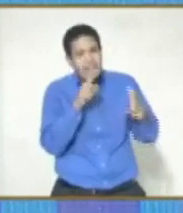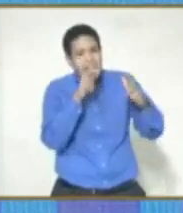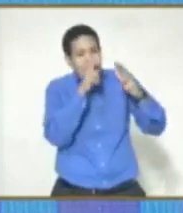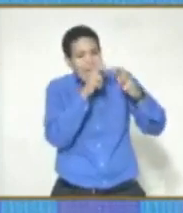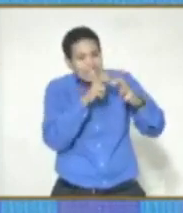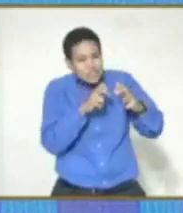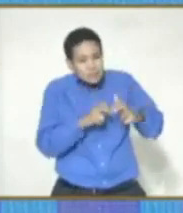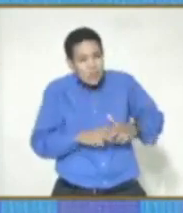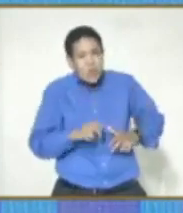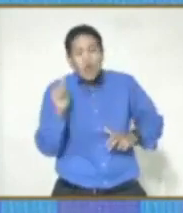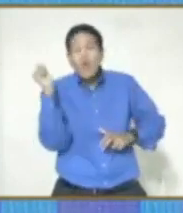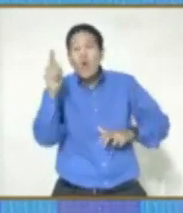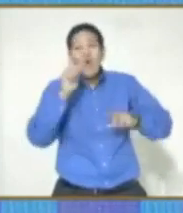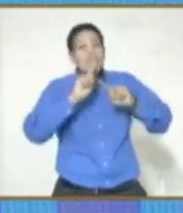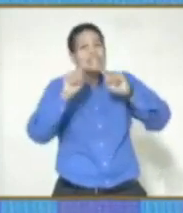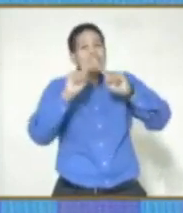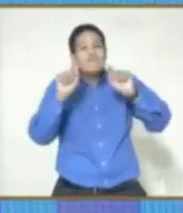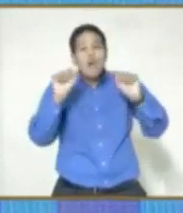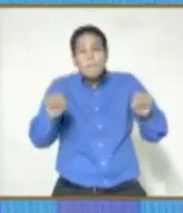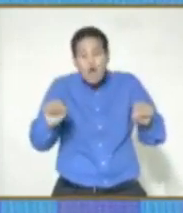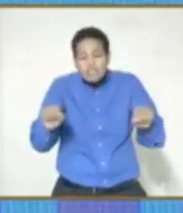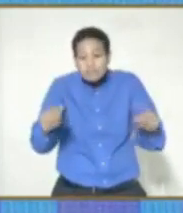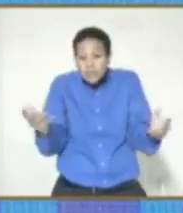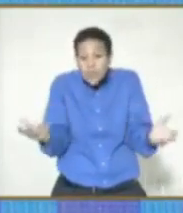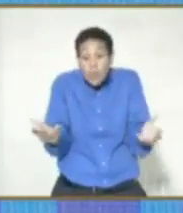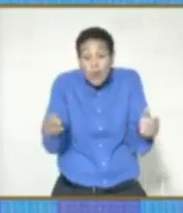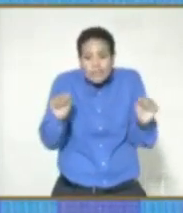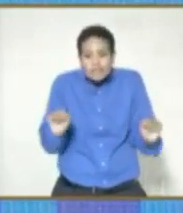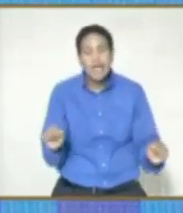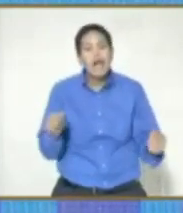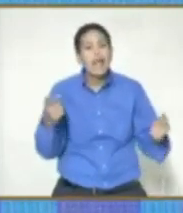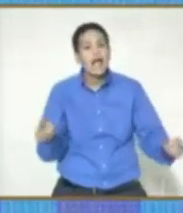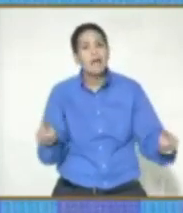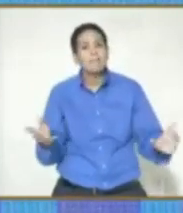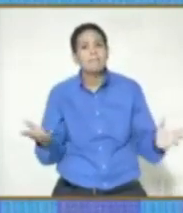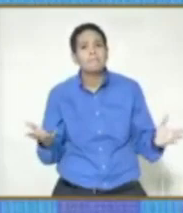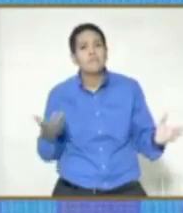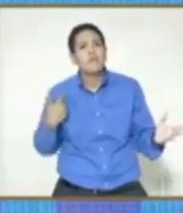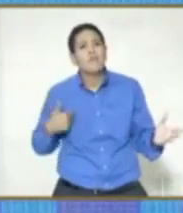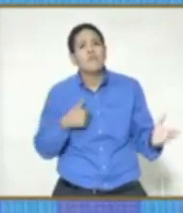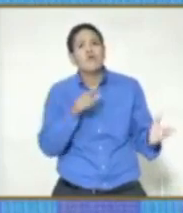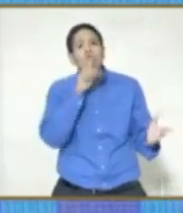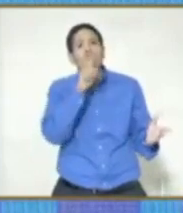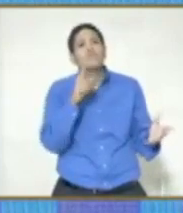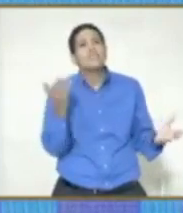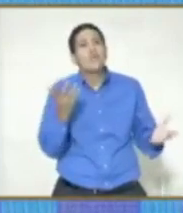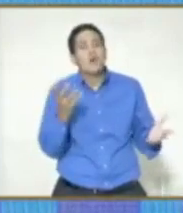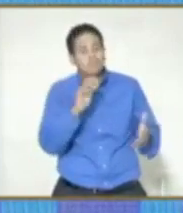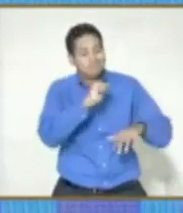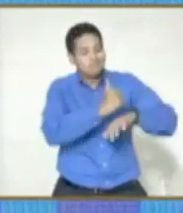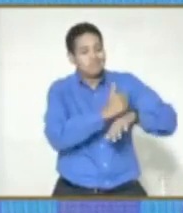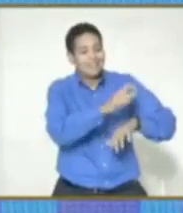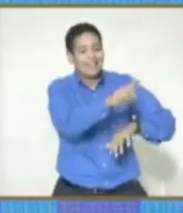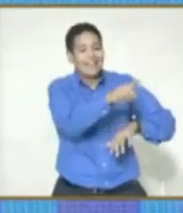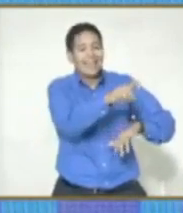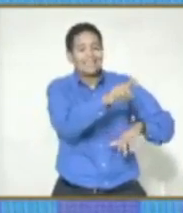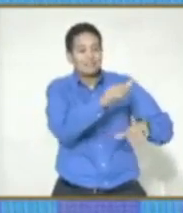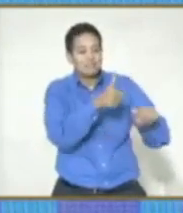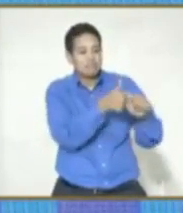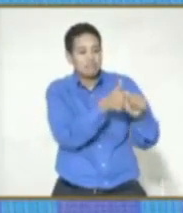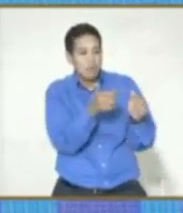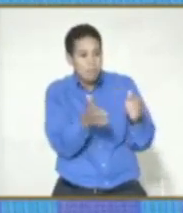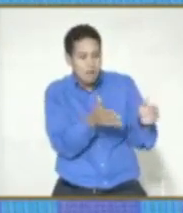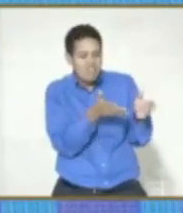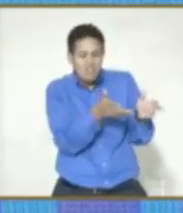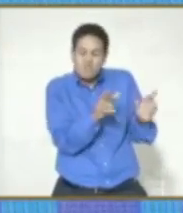all the various possibilities of what can take place, and we have put the necessary contingencies